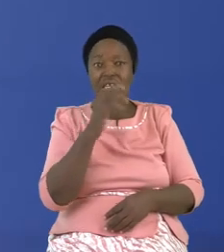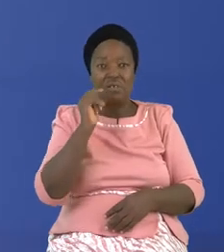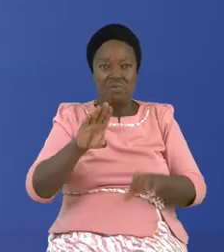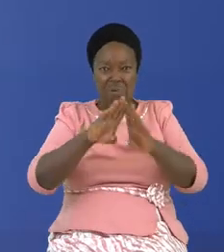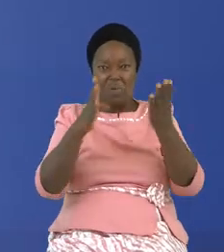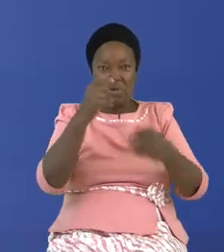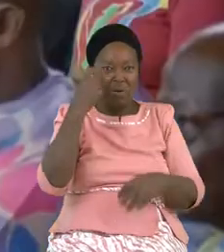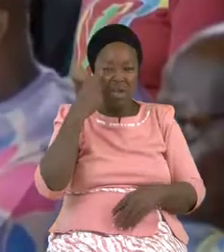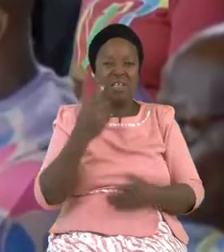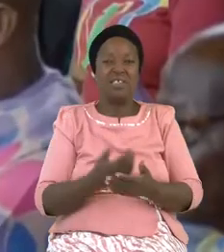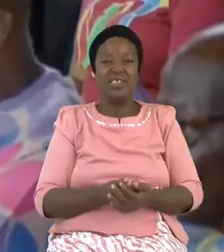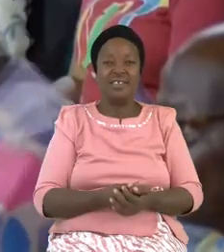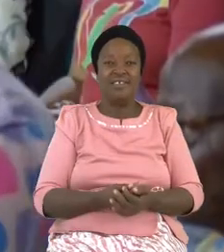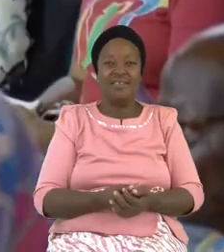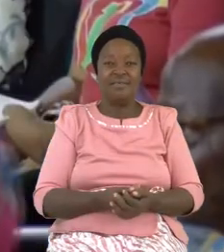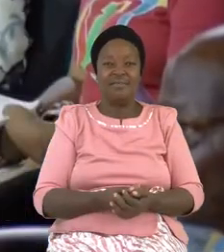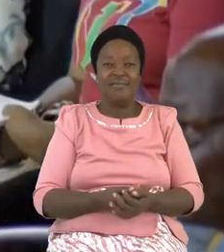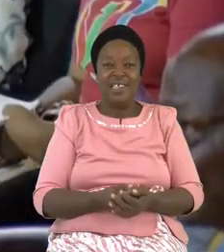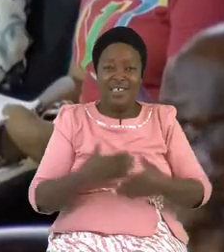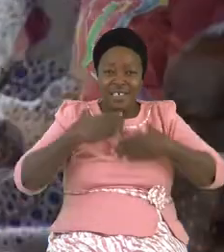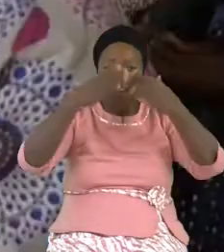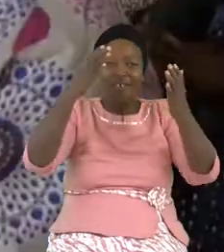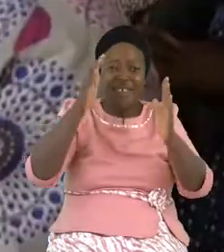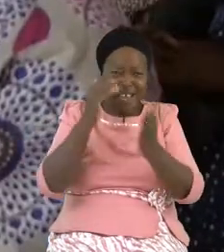eyes. Amen. Give me a good amen. Amen.